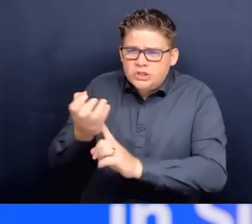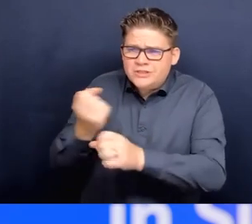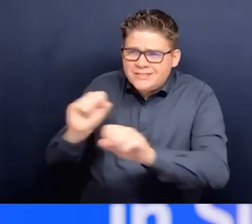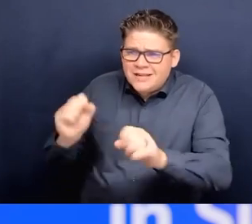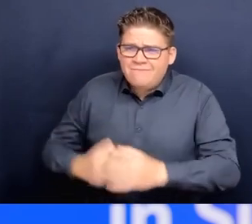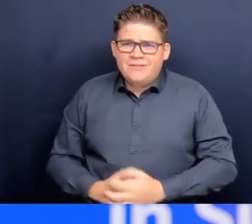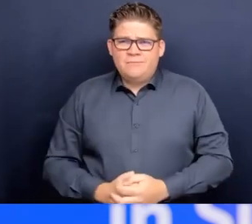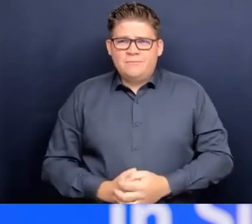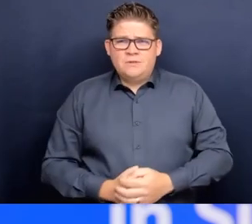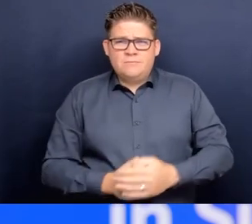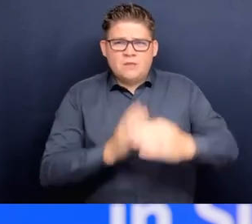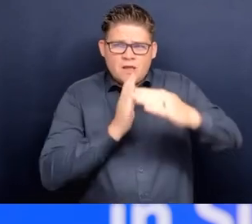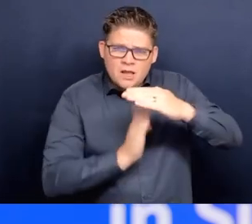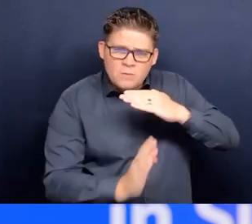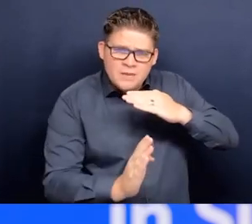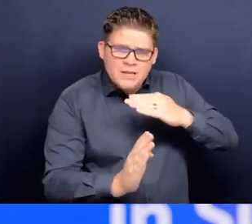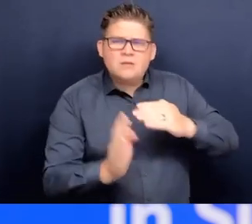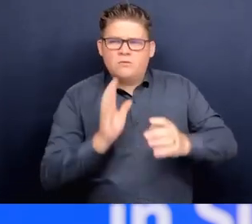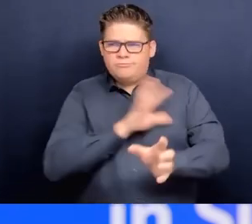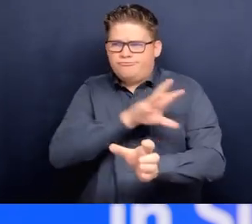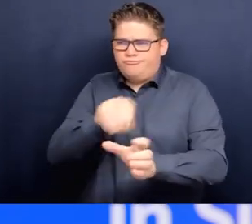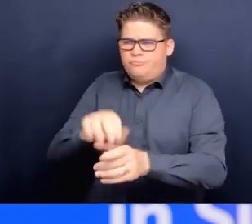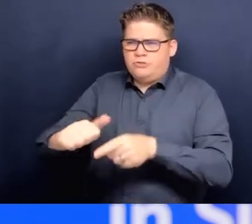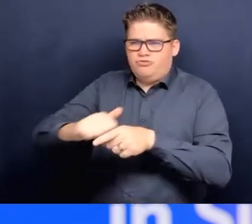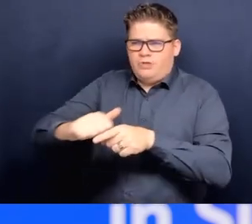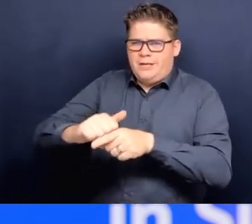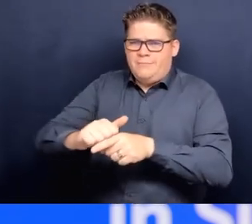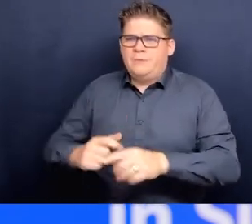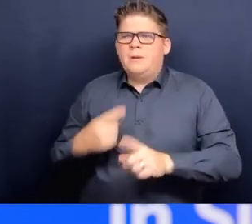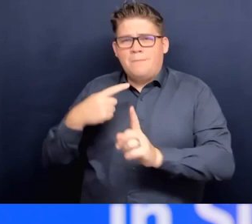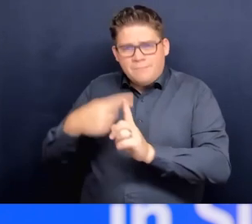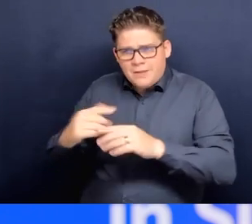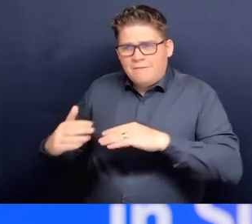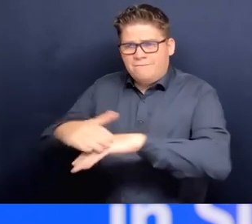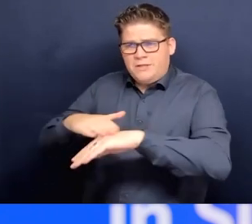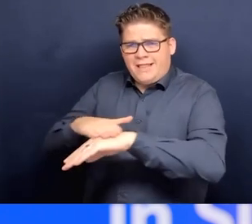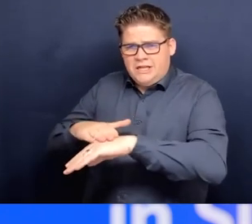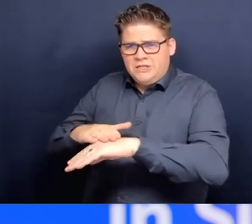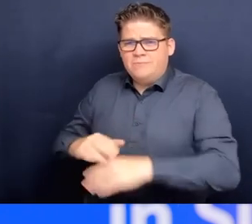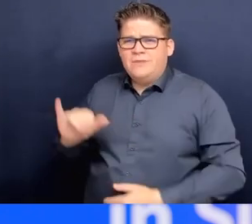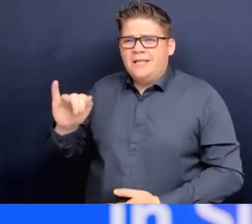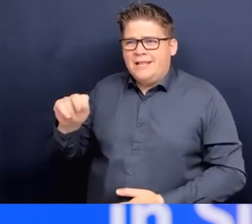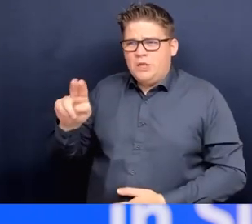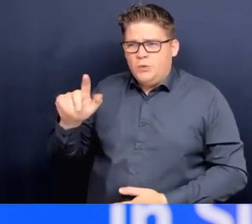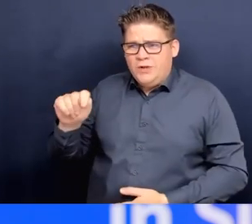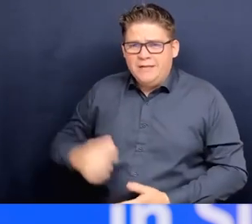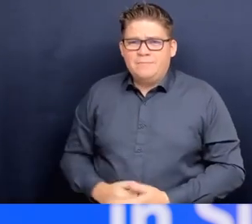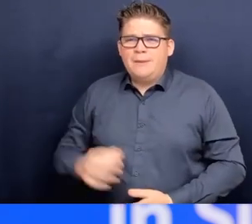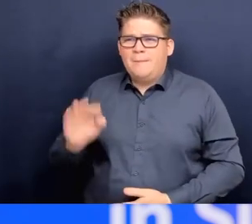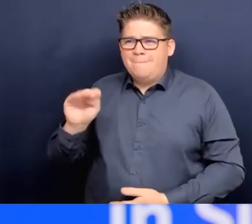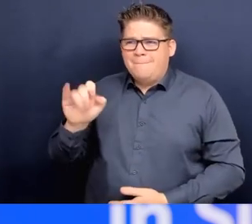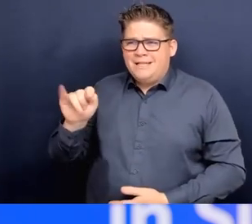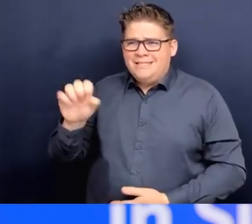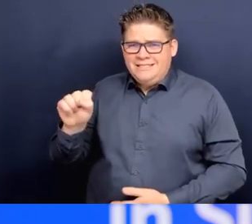Reciprocity, cultural safety, humility will be embedded throughout the school along with First Nations, Inuit,